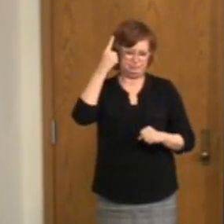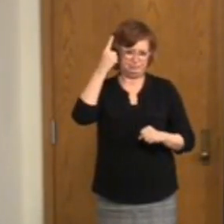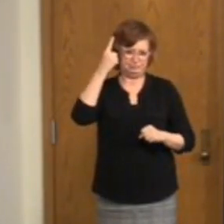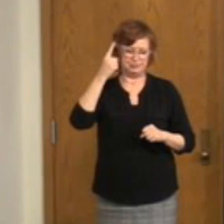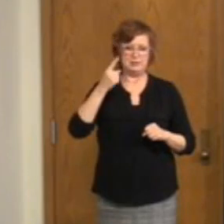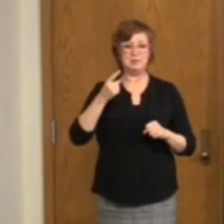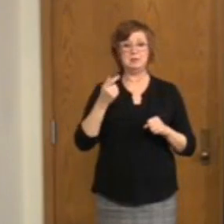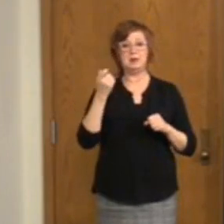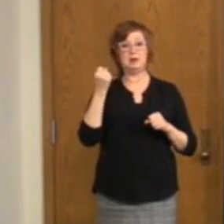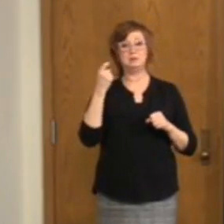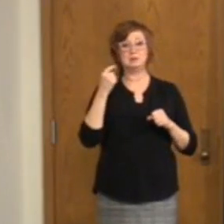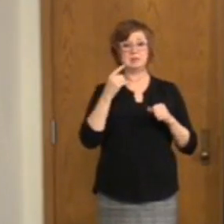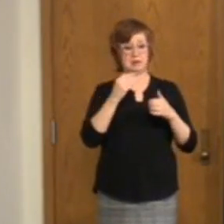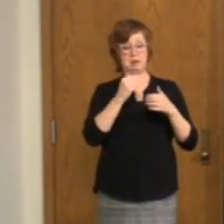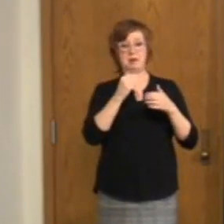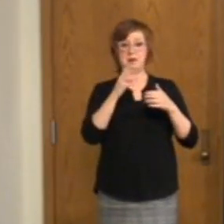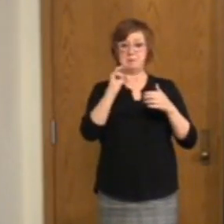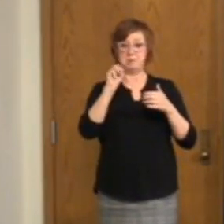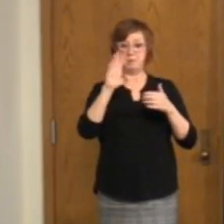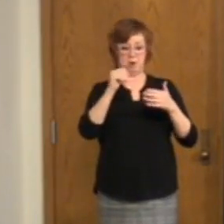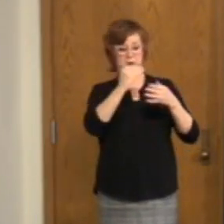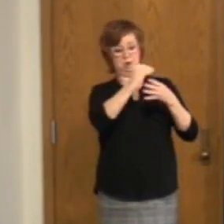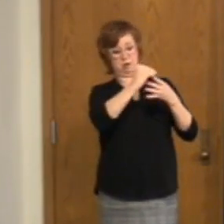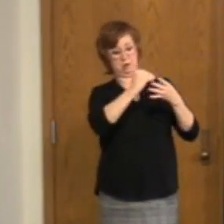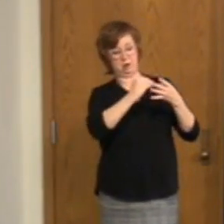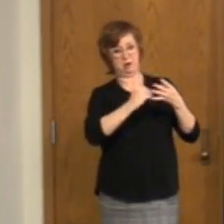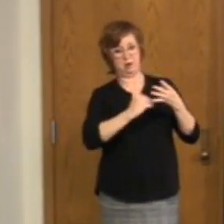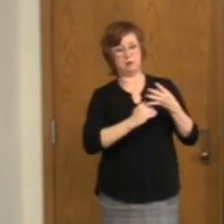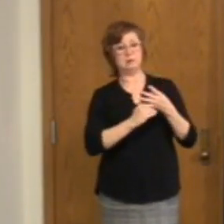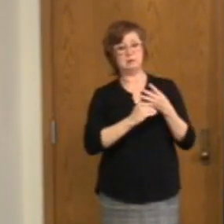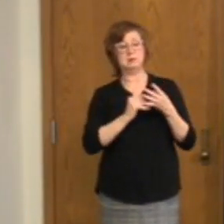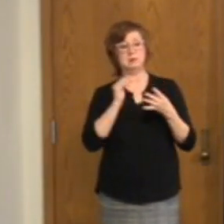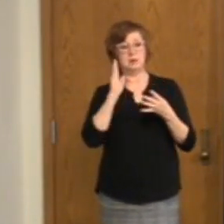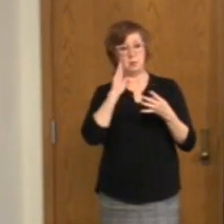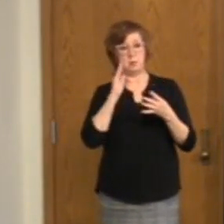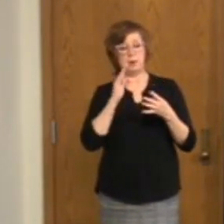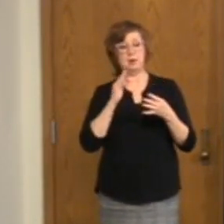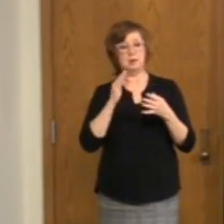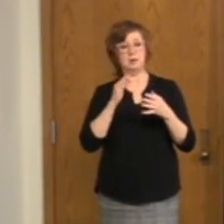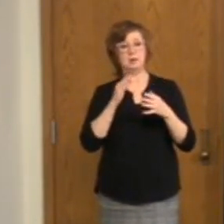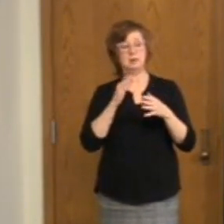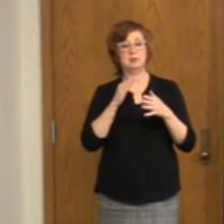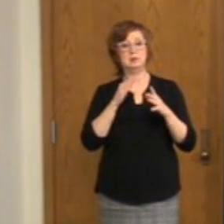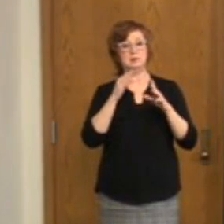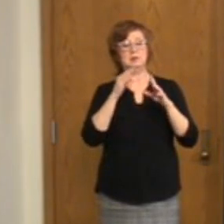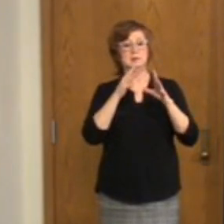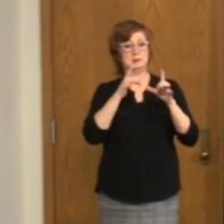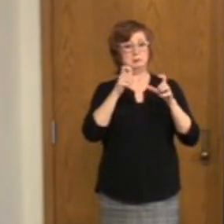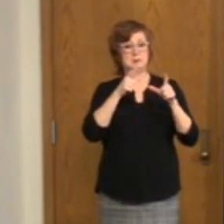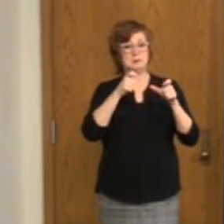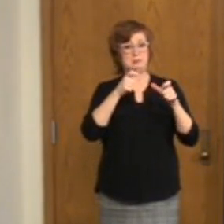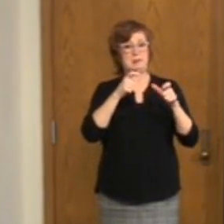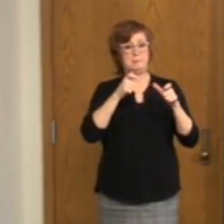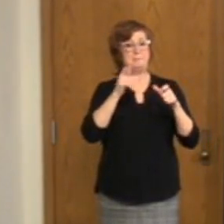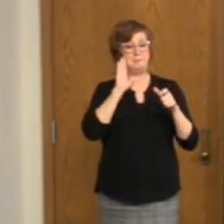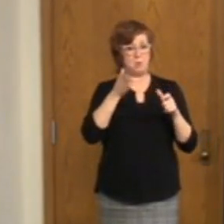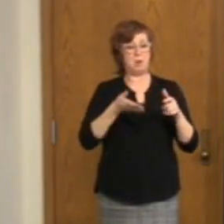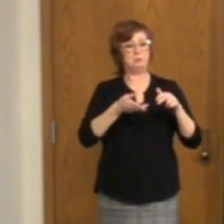of weeks. We are and continue to receive more vaccines on a more regular basis, and that is a